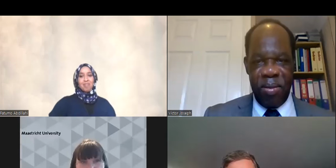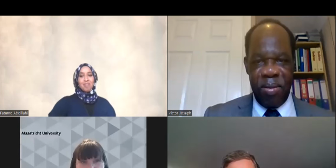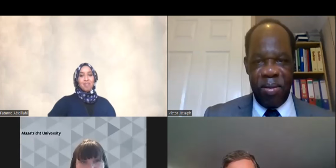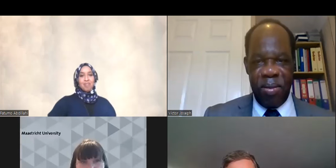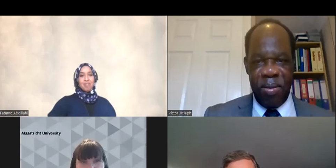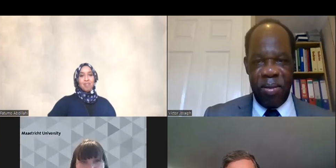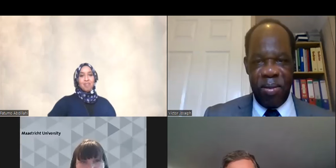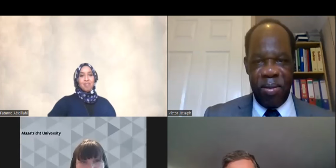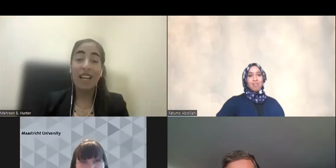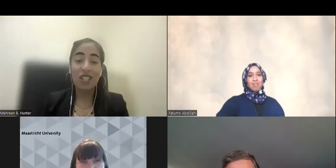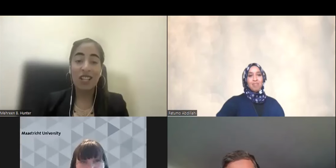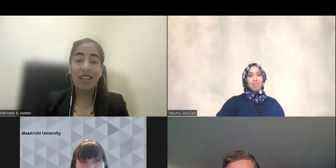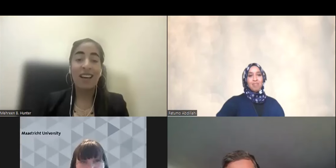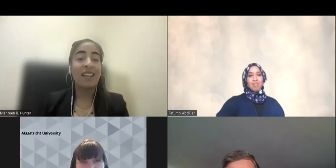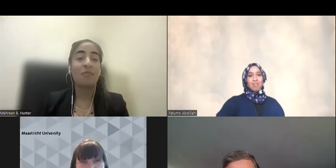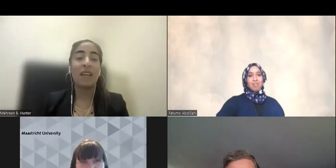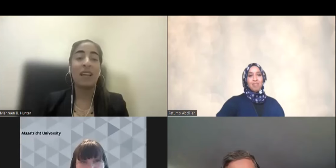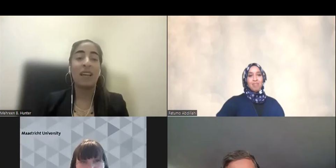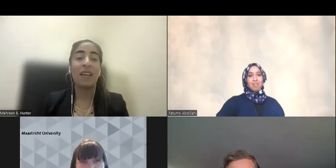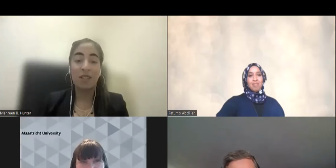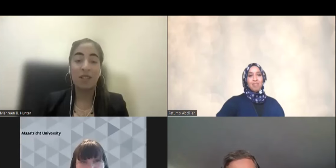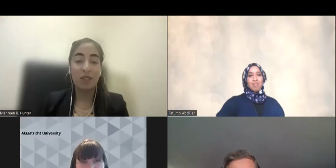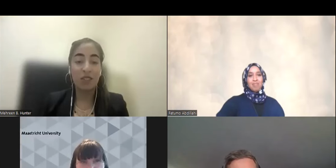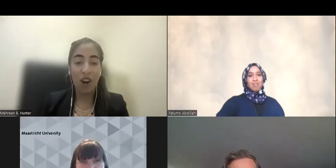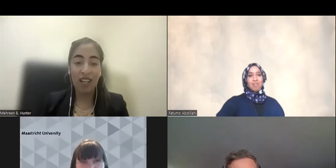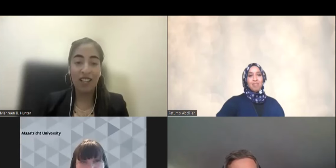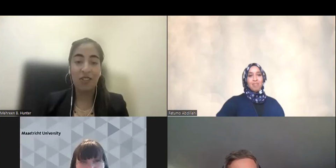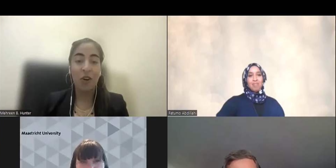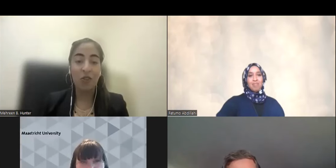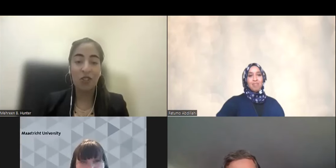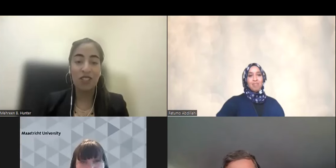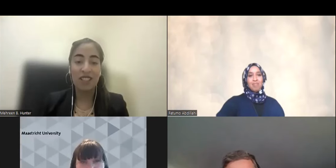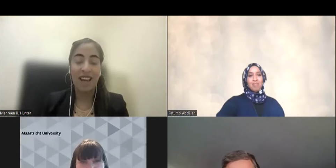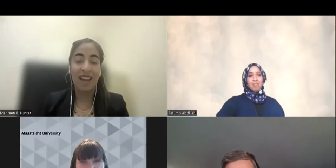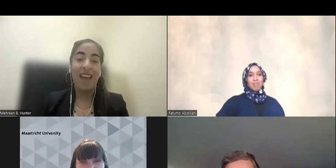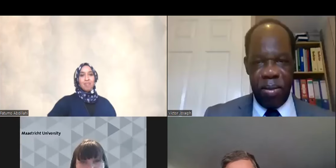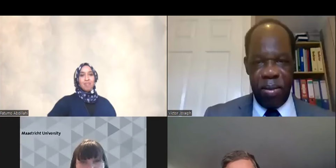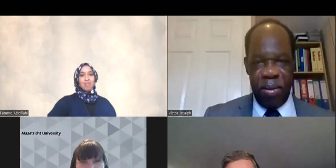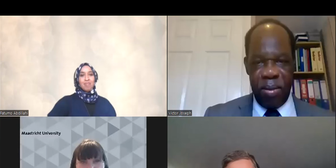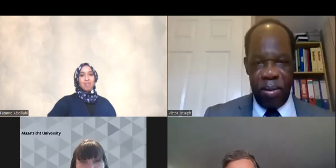you all. It's been a pleasure. It's been an absolute honor to host you